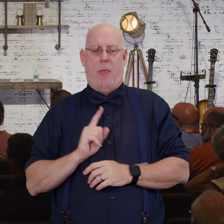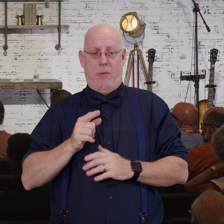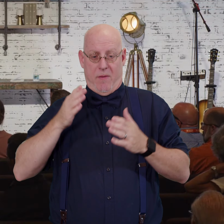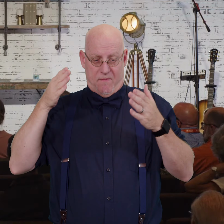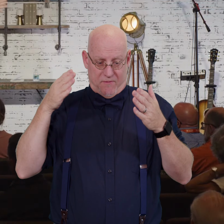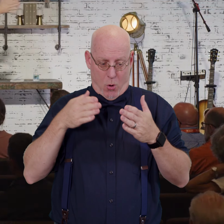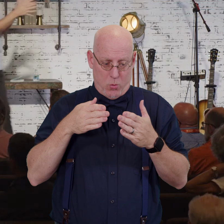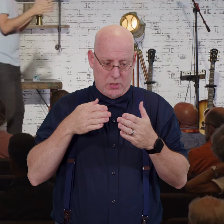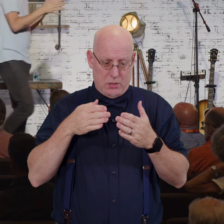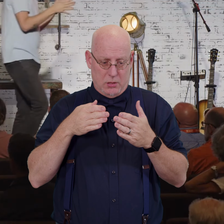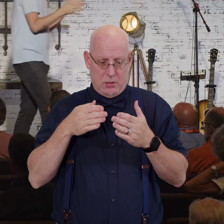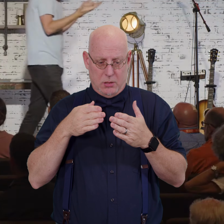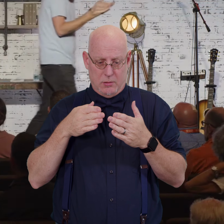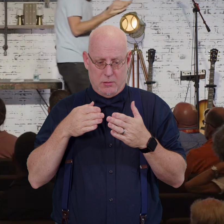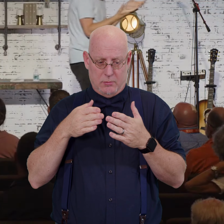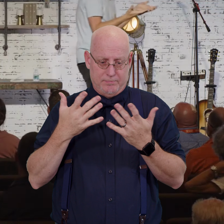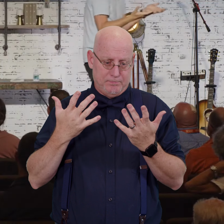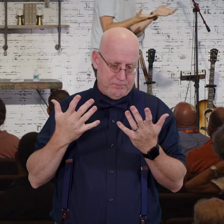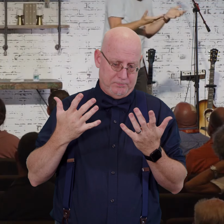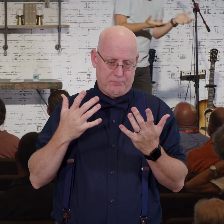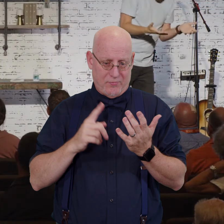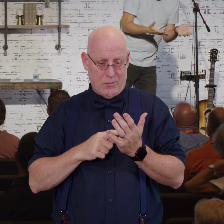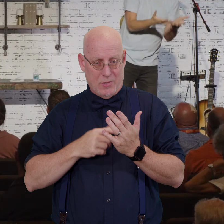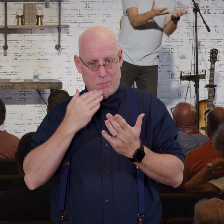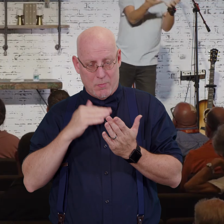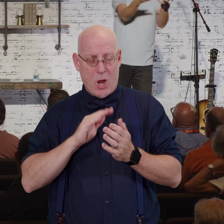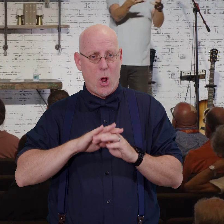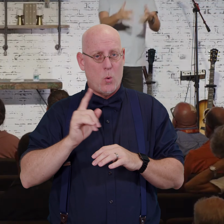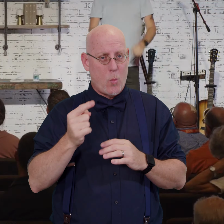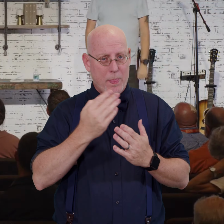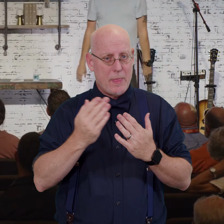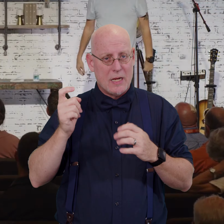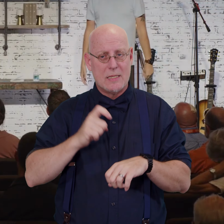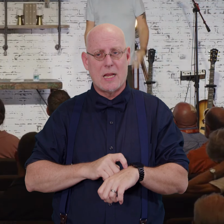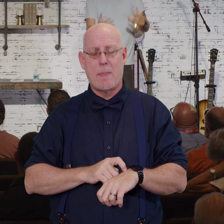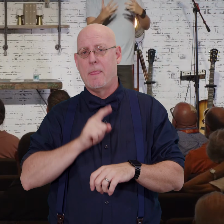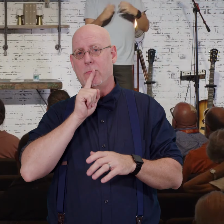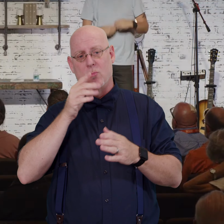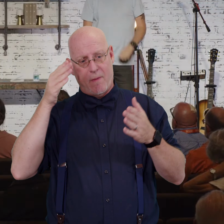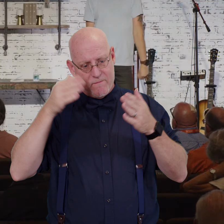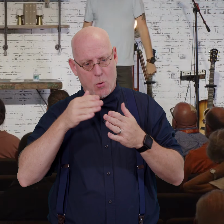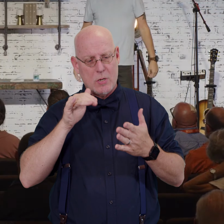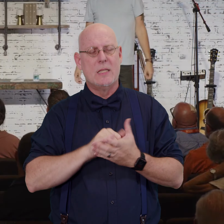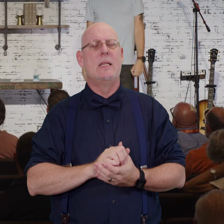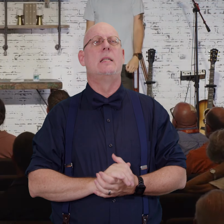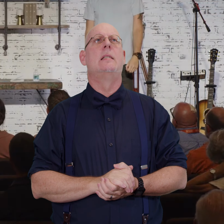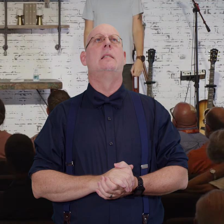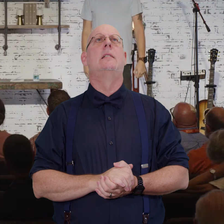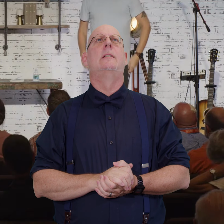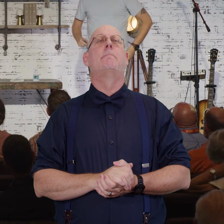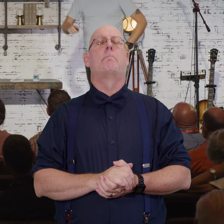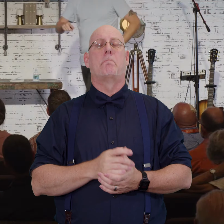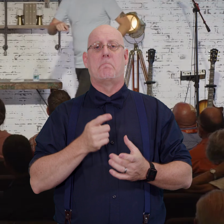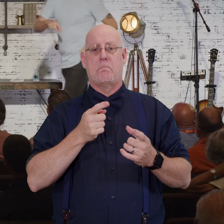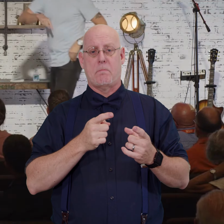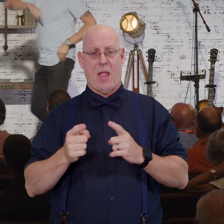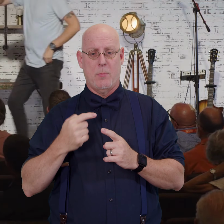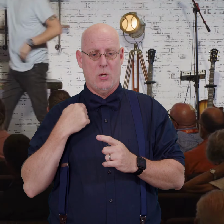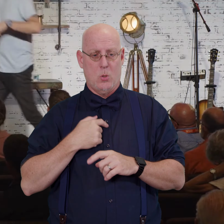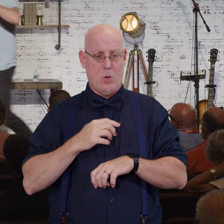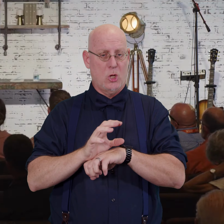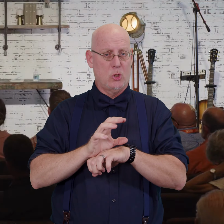only focus, albeit at times poorly, on one thing at a time, truly focus on that. And what happens is